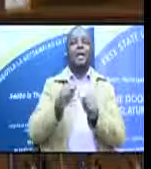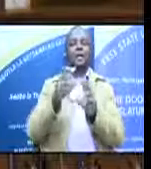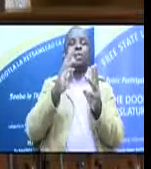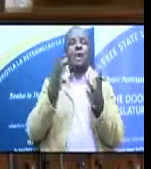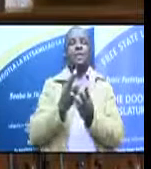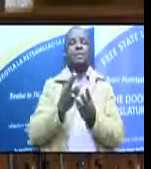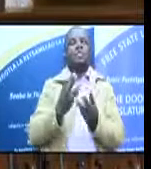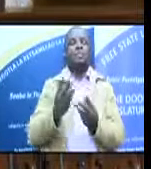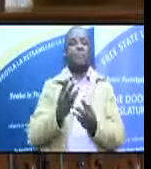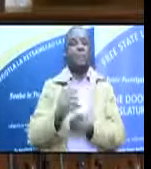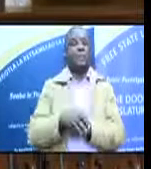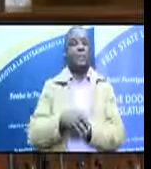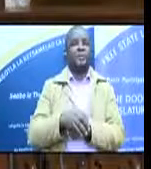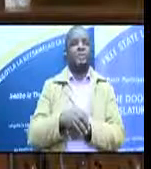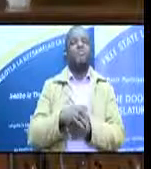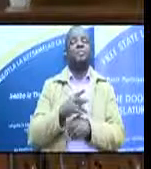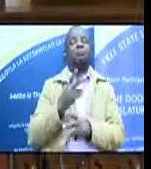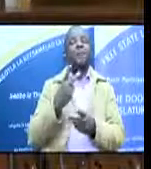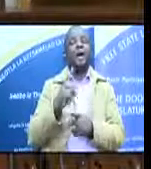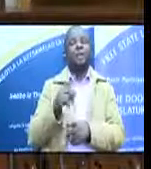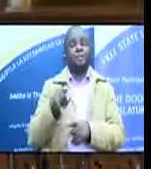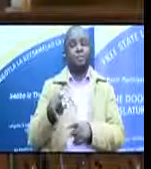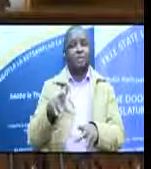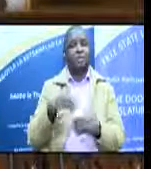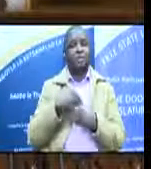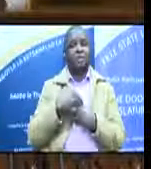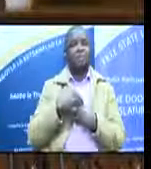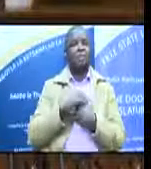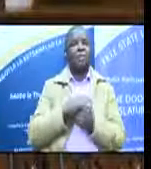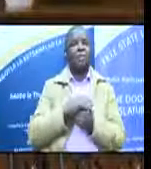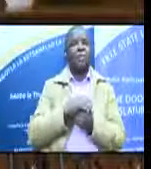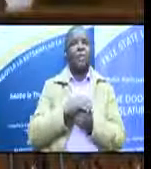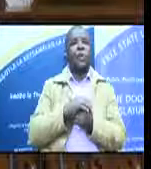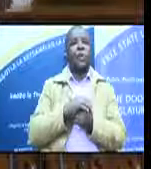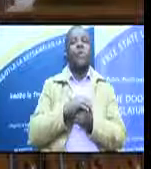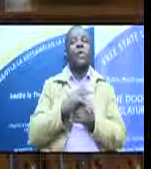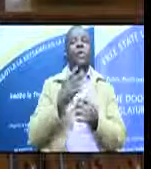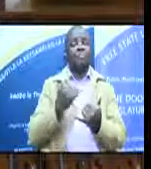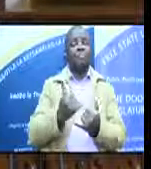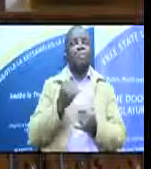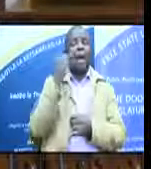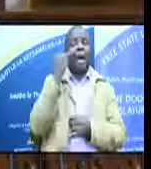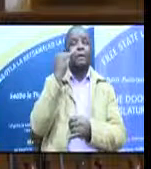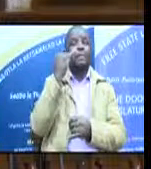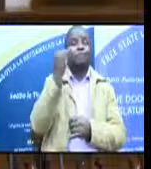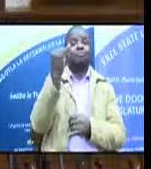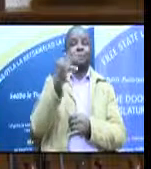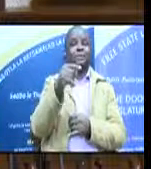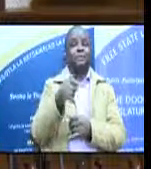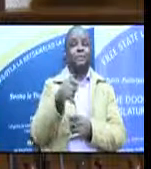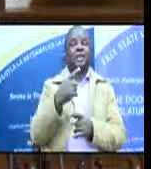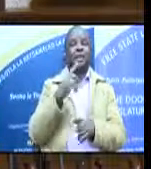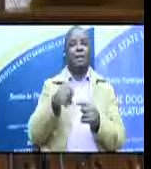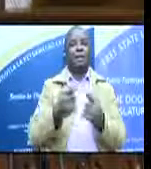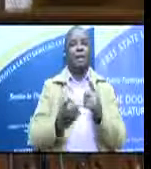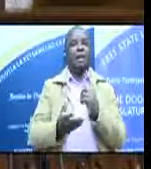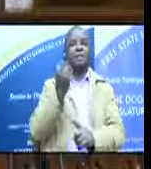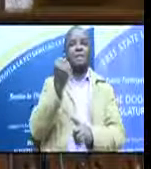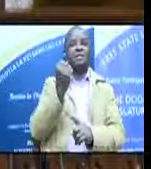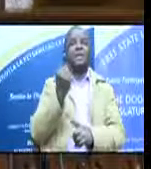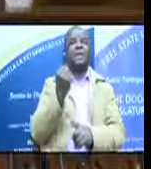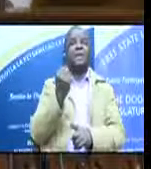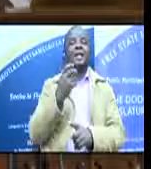close quote. He, however, acknowledged and anticipated that this ideal will not be realized without